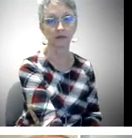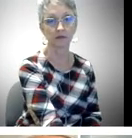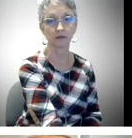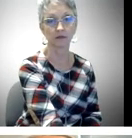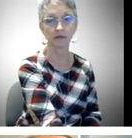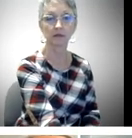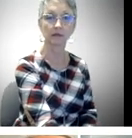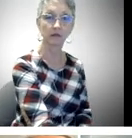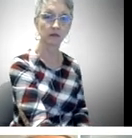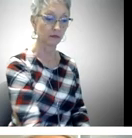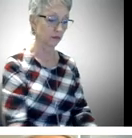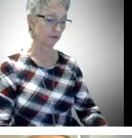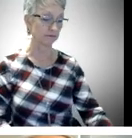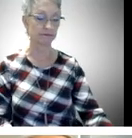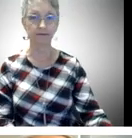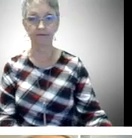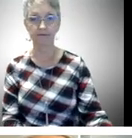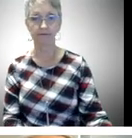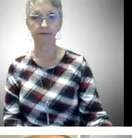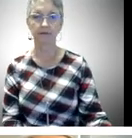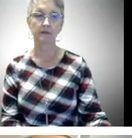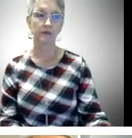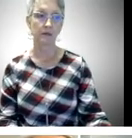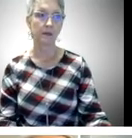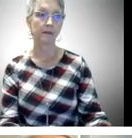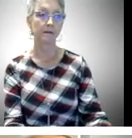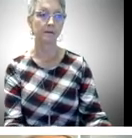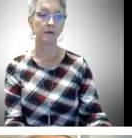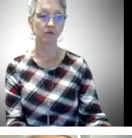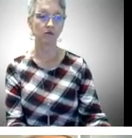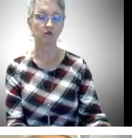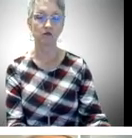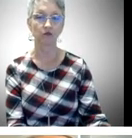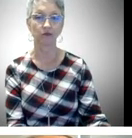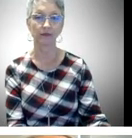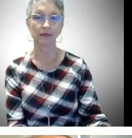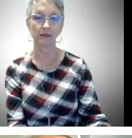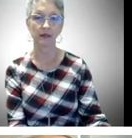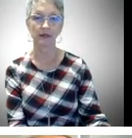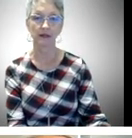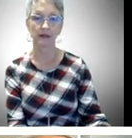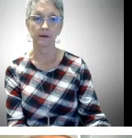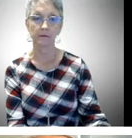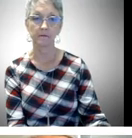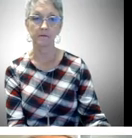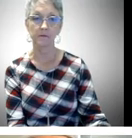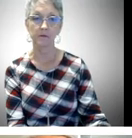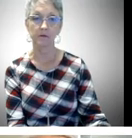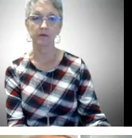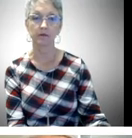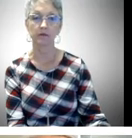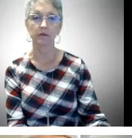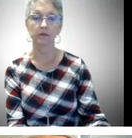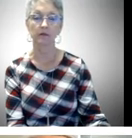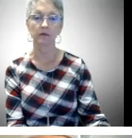volunteers, but where are you going to volunteer? And so I think that the problem with it is that we don't have a system in